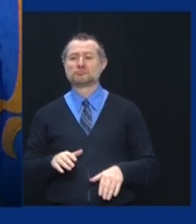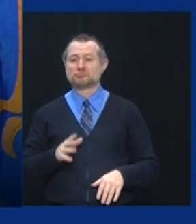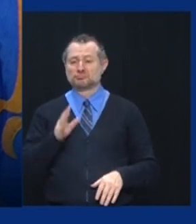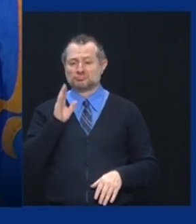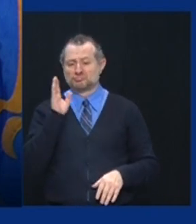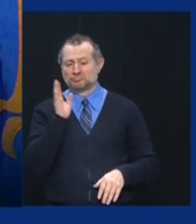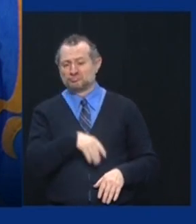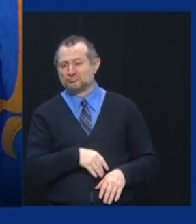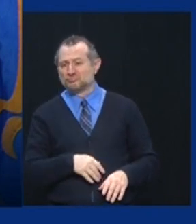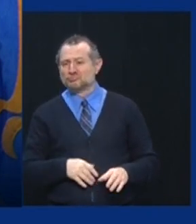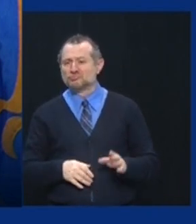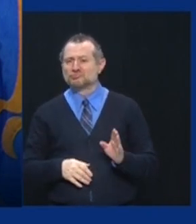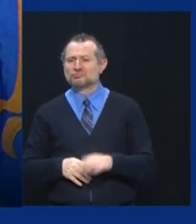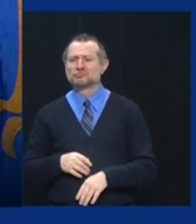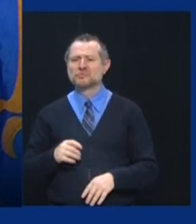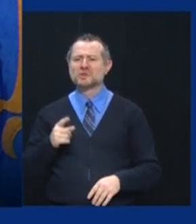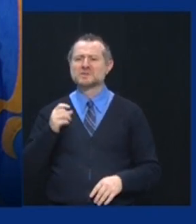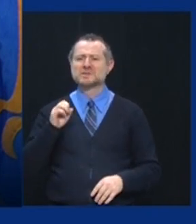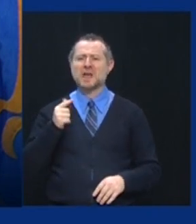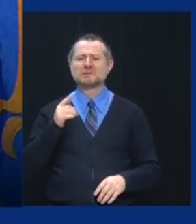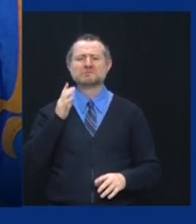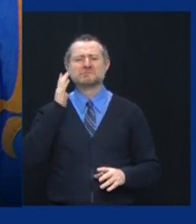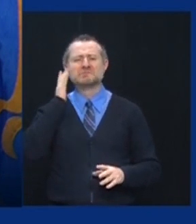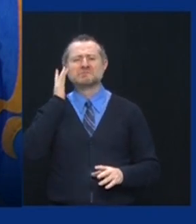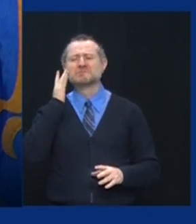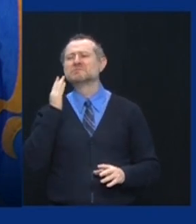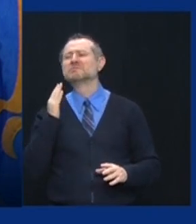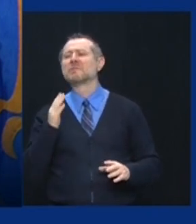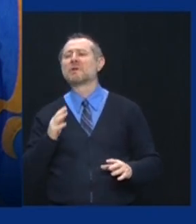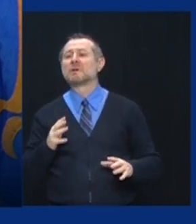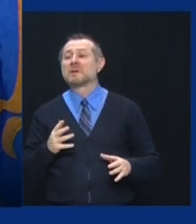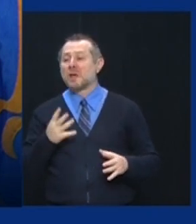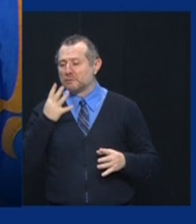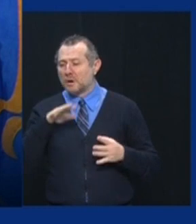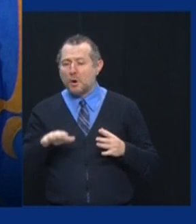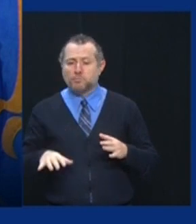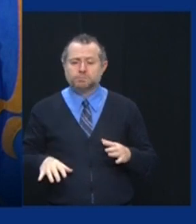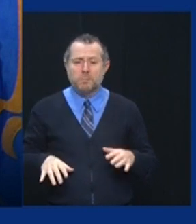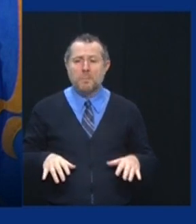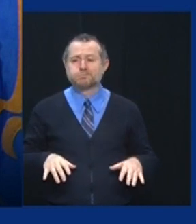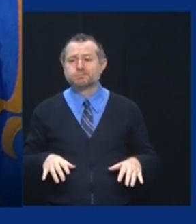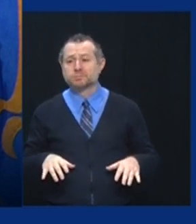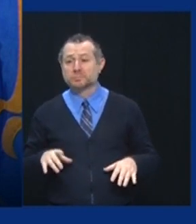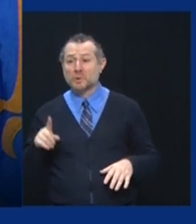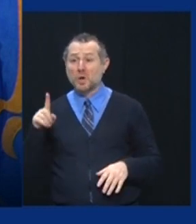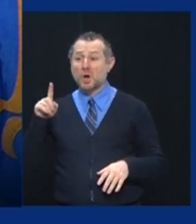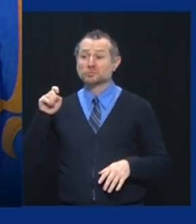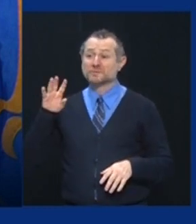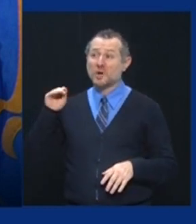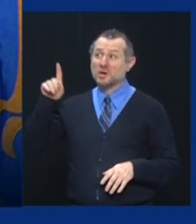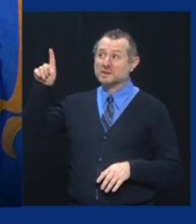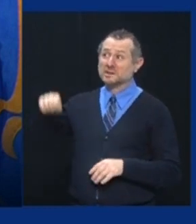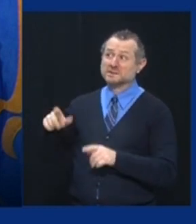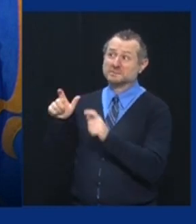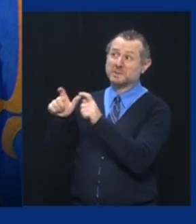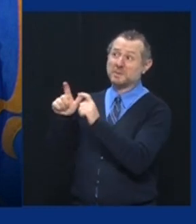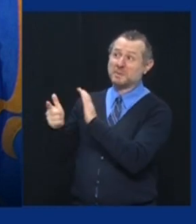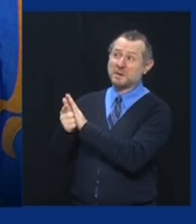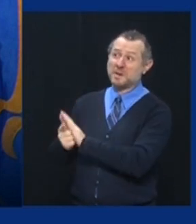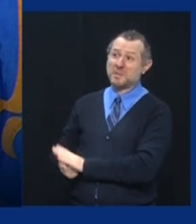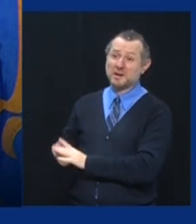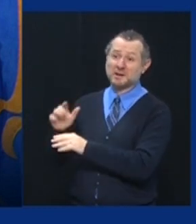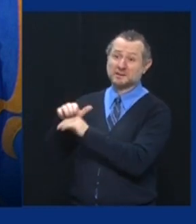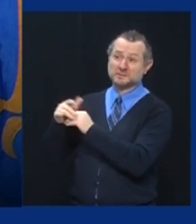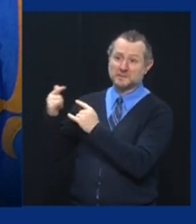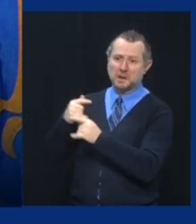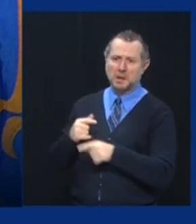irresponsibility. 140 countries banned people from the UK, and you did nothing. You know that